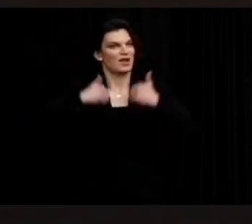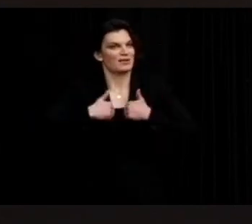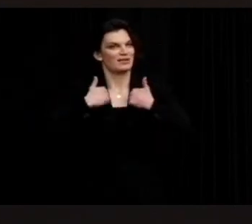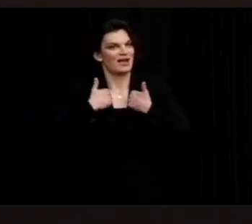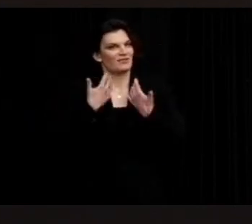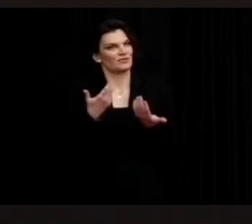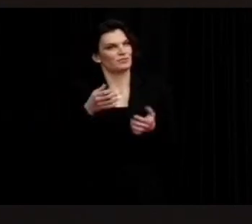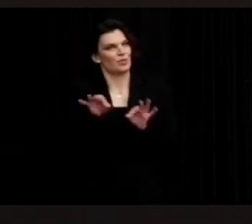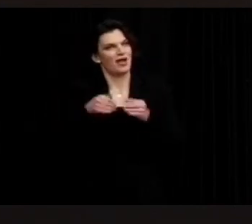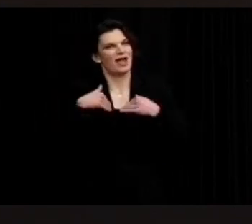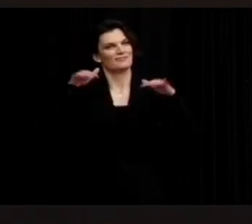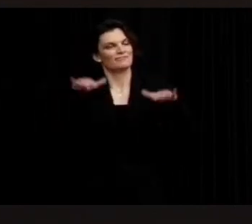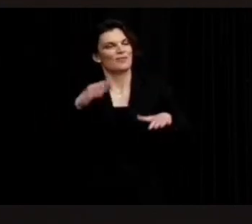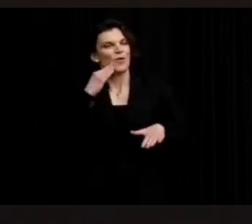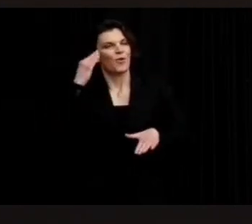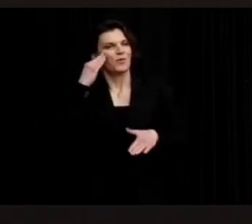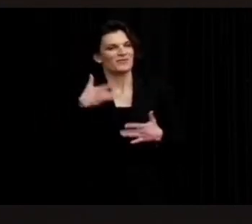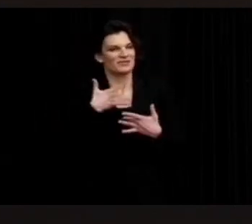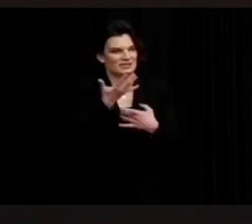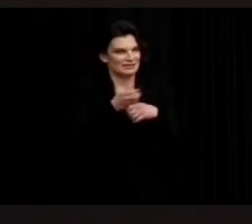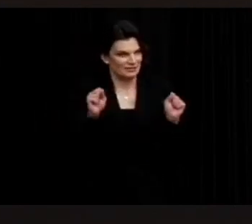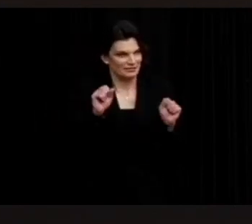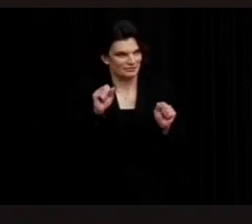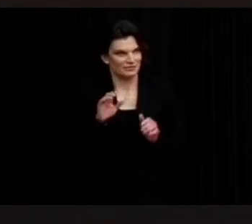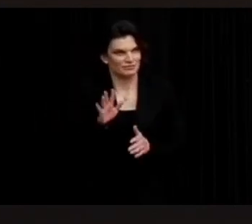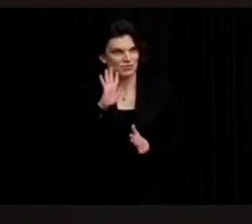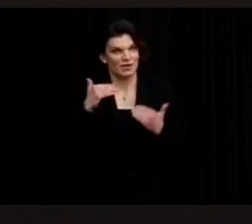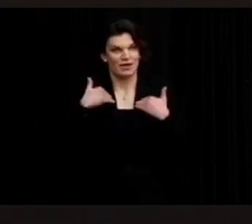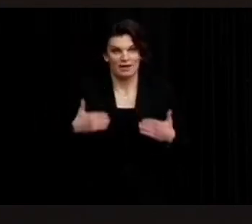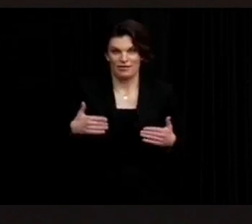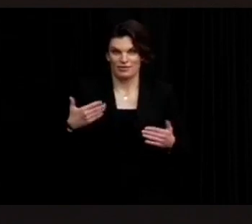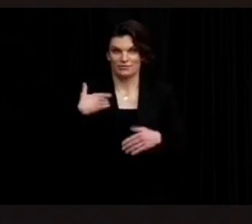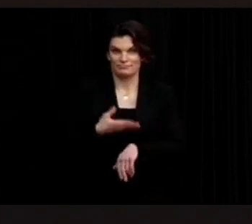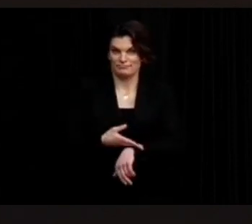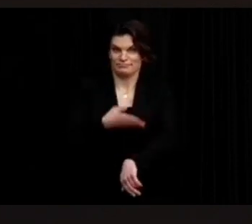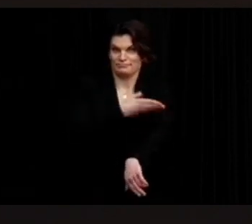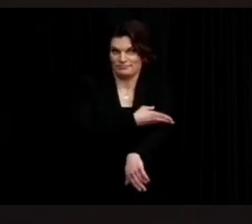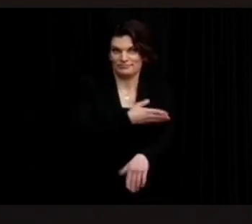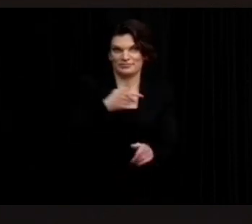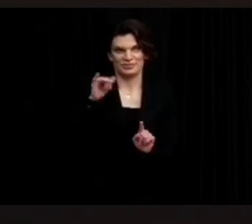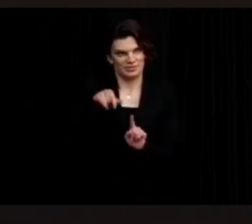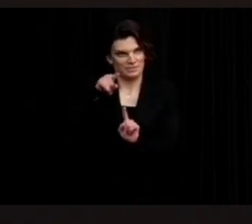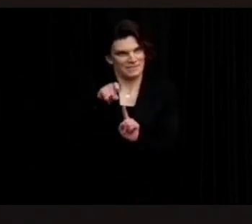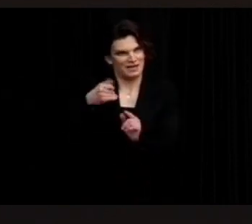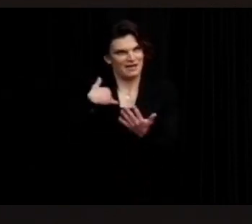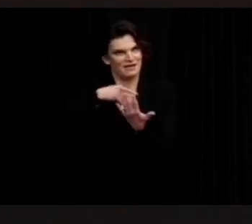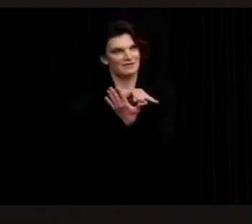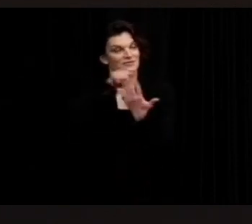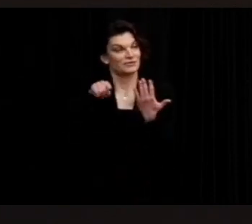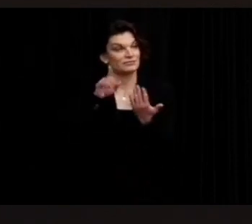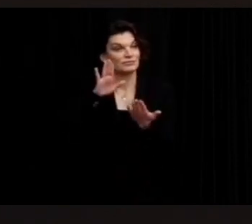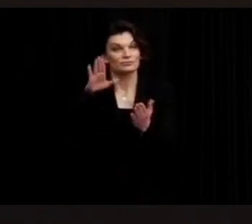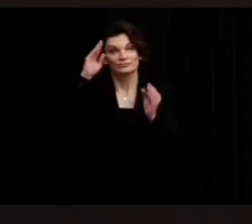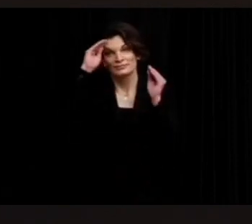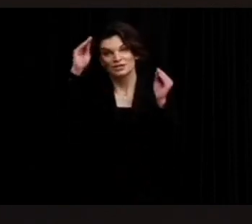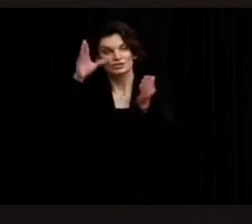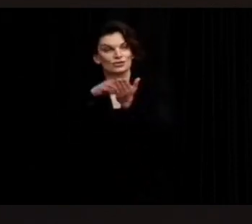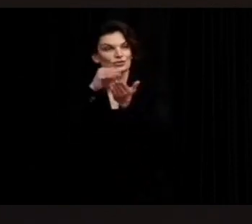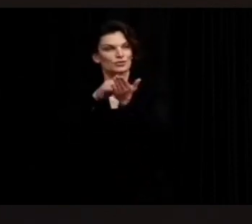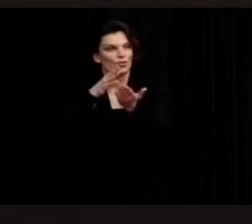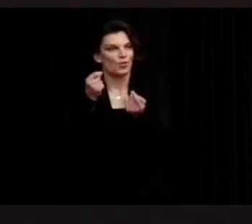home improves your health and well-being. It bolsters education and educational outcomes and